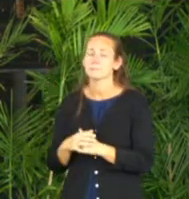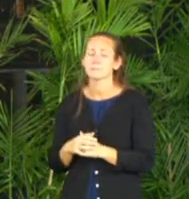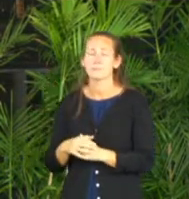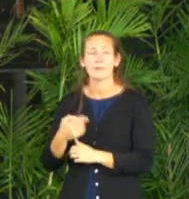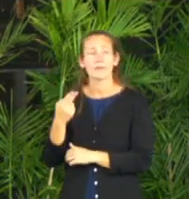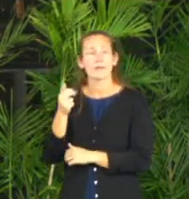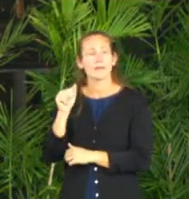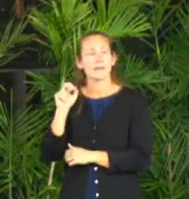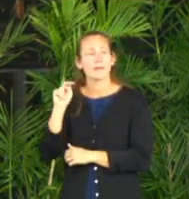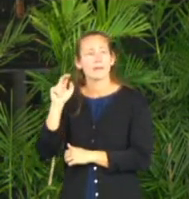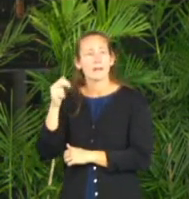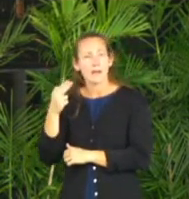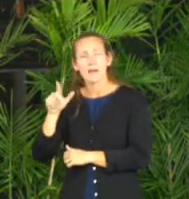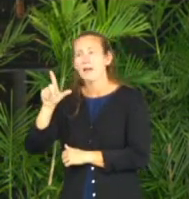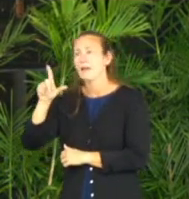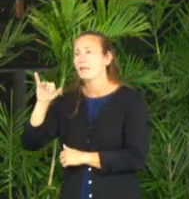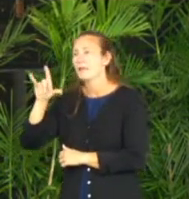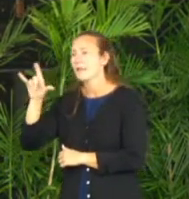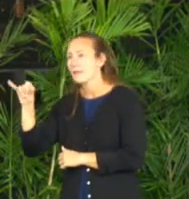Hannah Lilly,